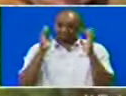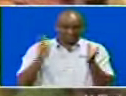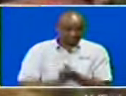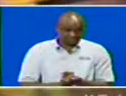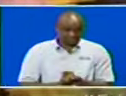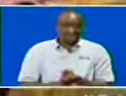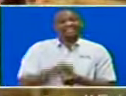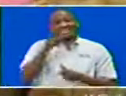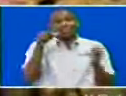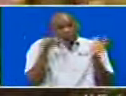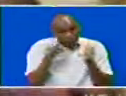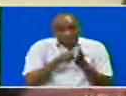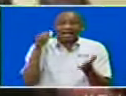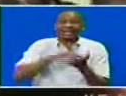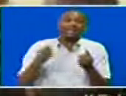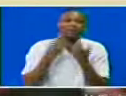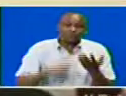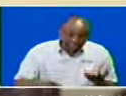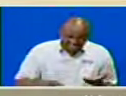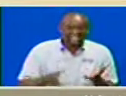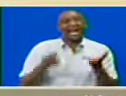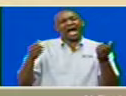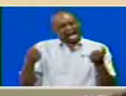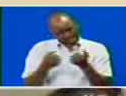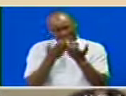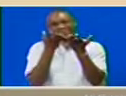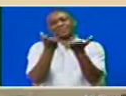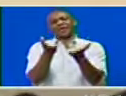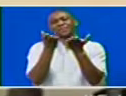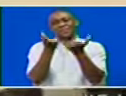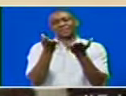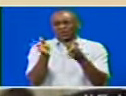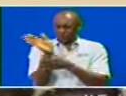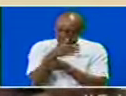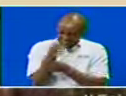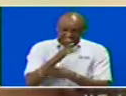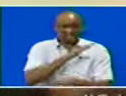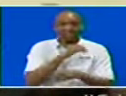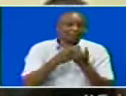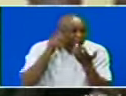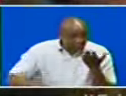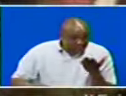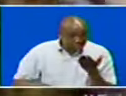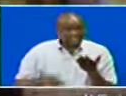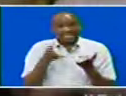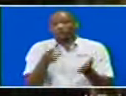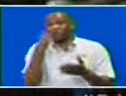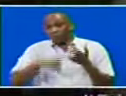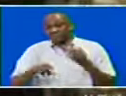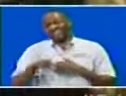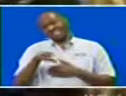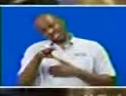And a nightmare that once again came to haunt the decade-old party Thursday evening as allegations of